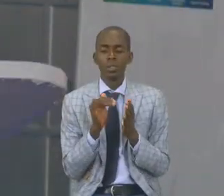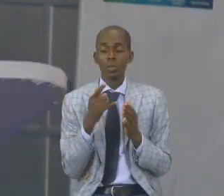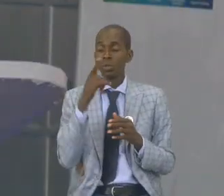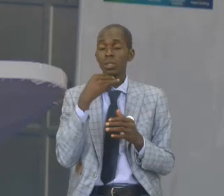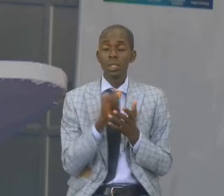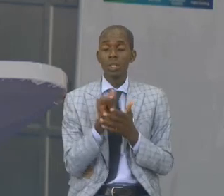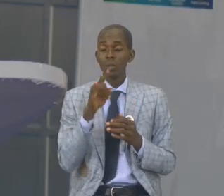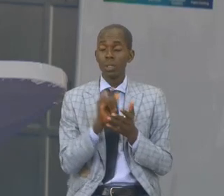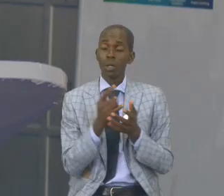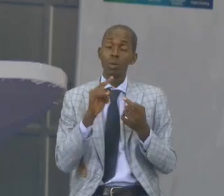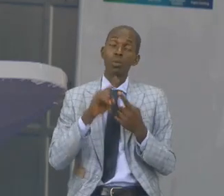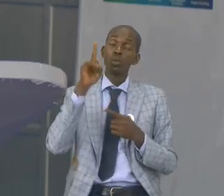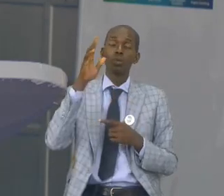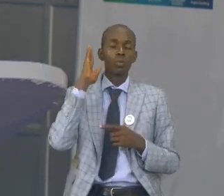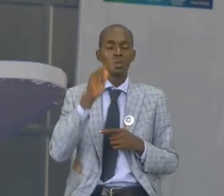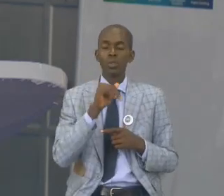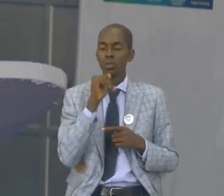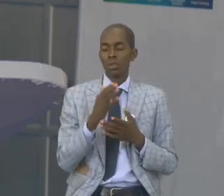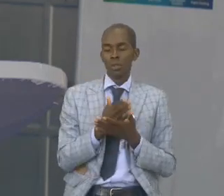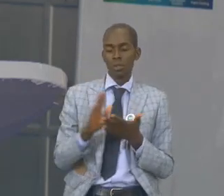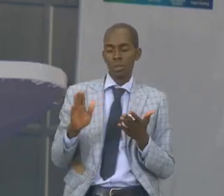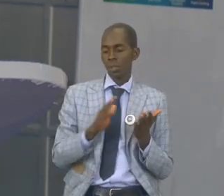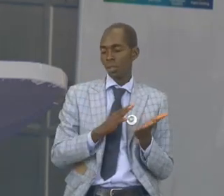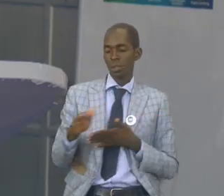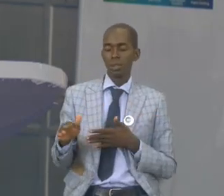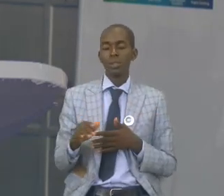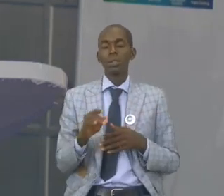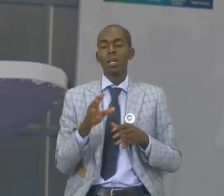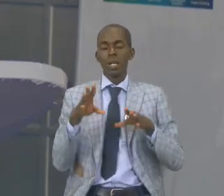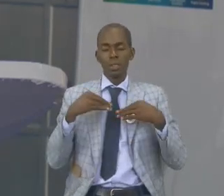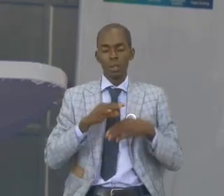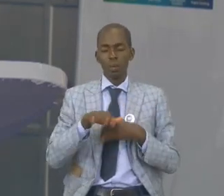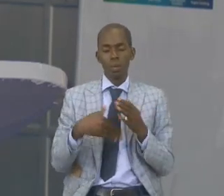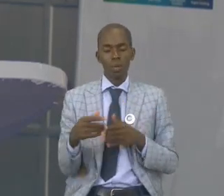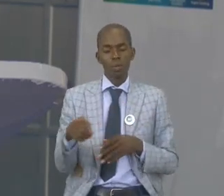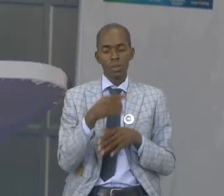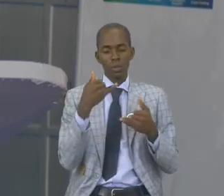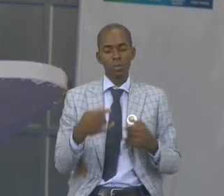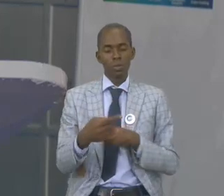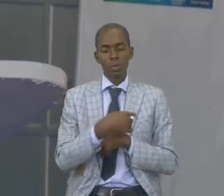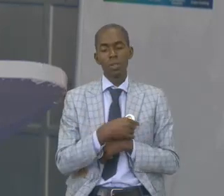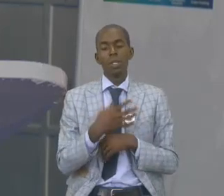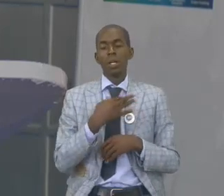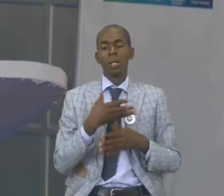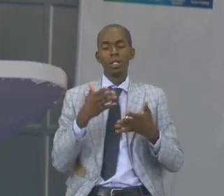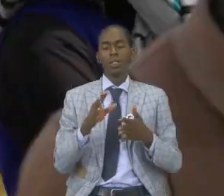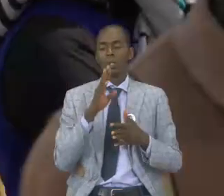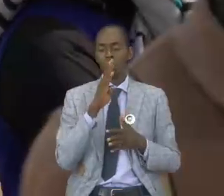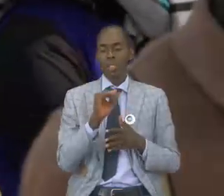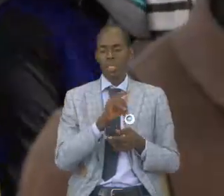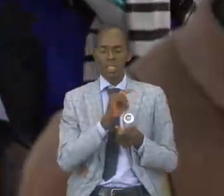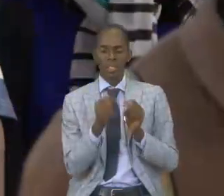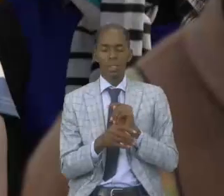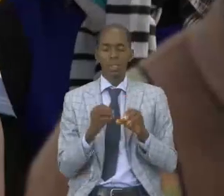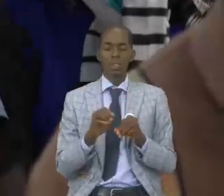away. Receive them today. Accept them today. And let there be a transformation in their lives in